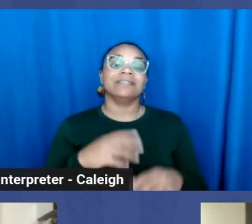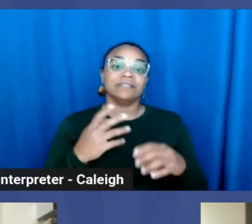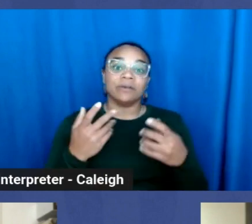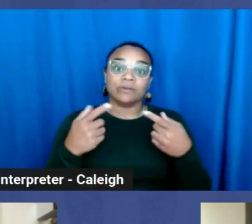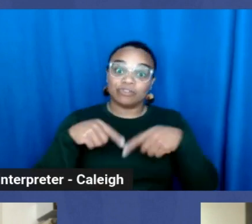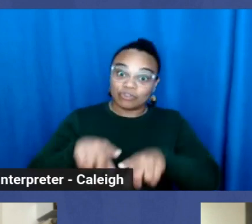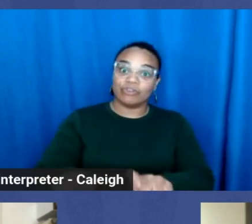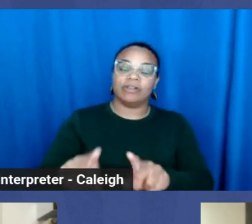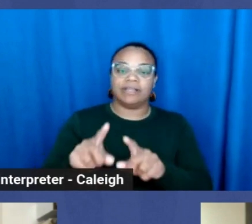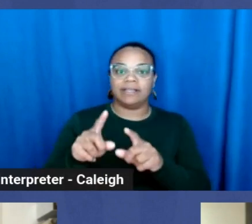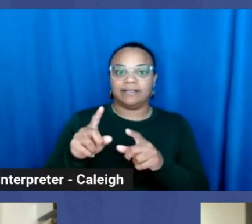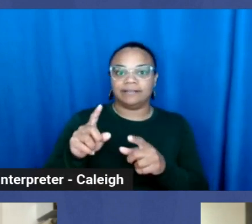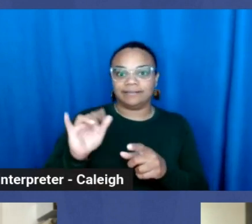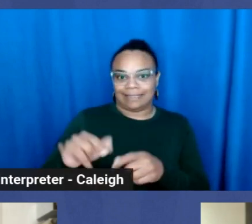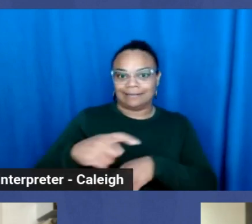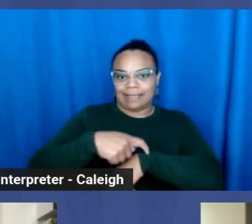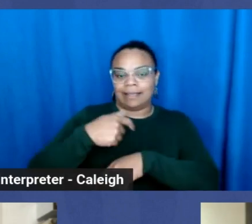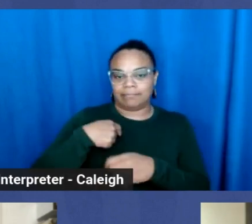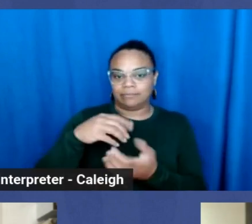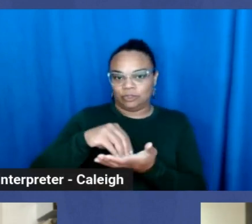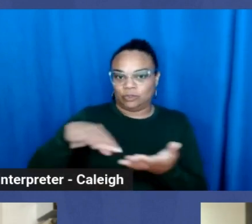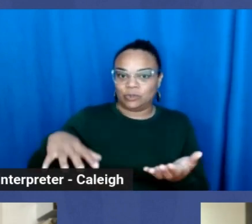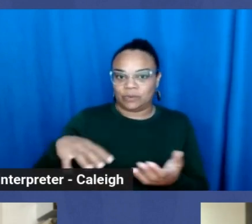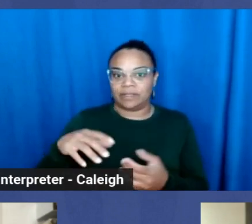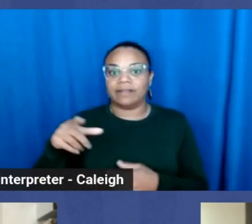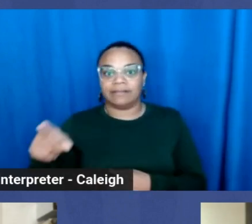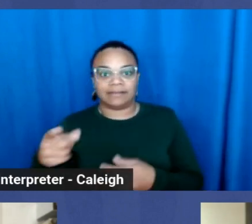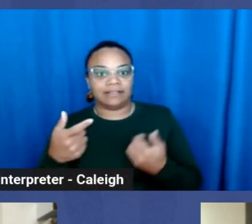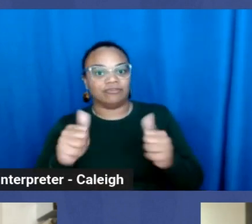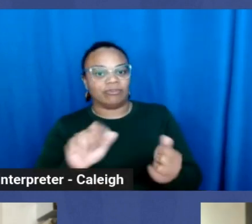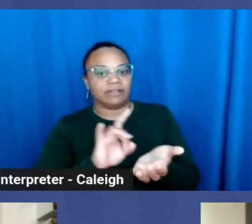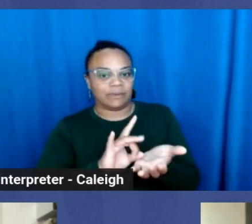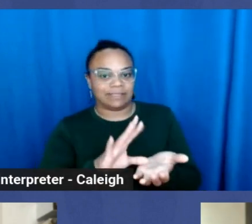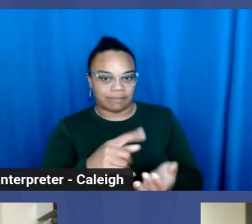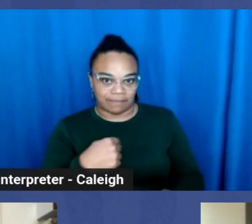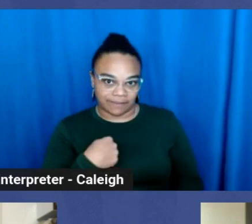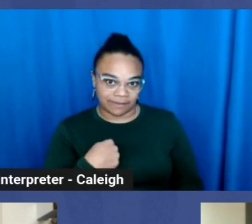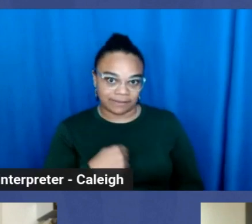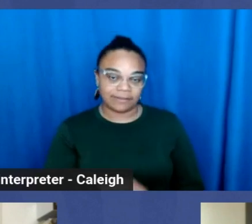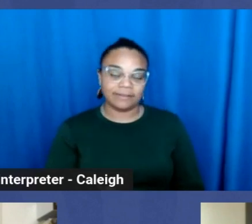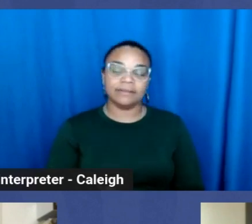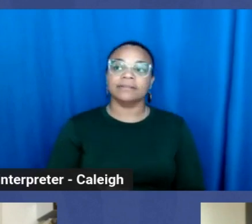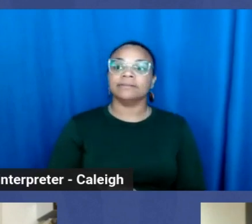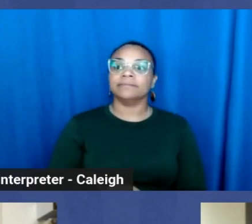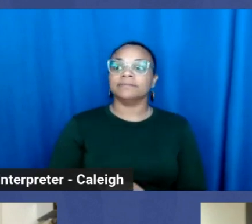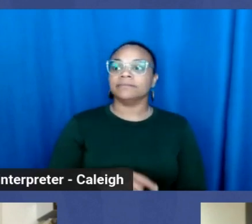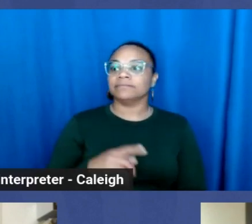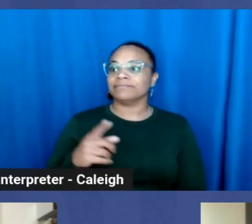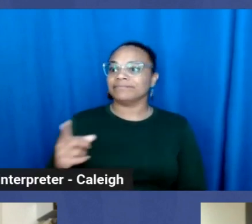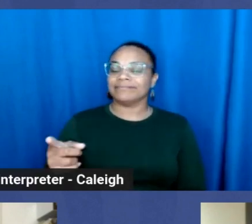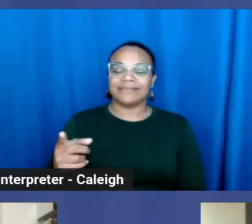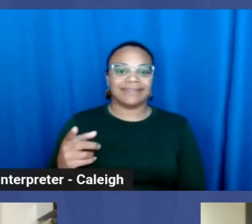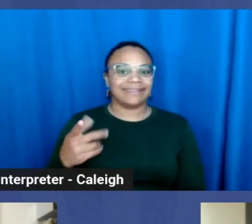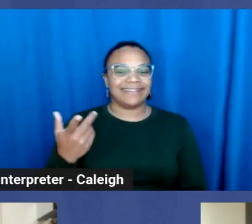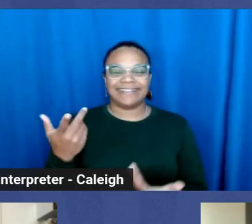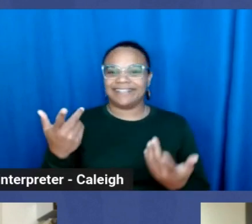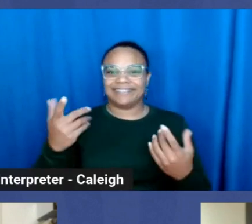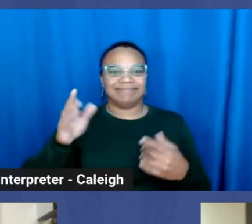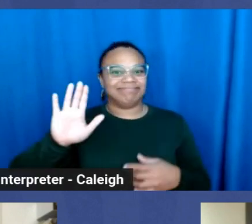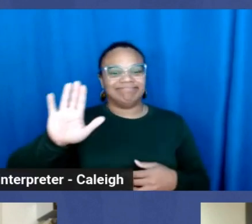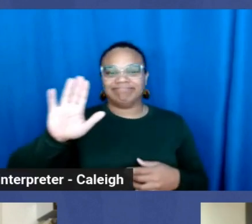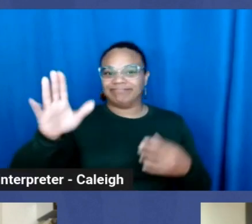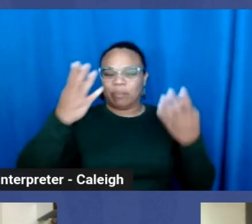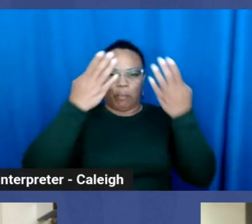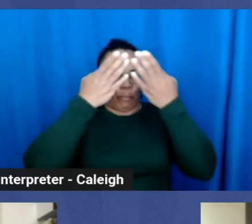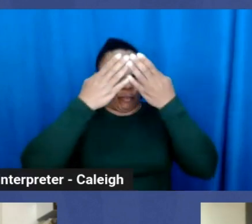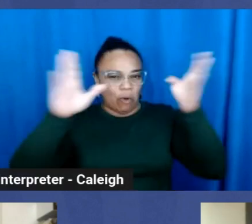I was still a student, though, like I said, they attempted to expel me. They had these overbroad and very